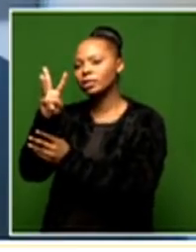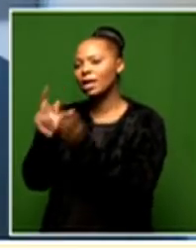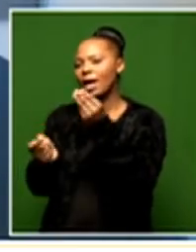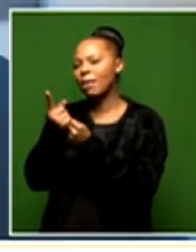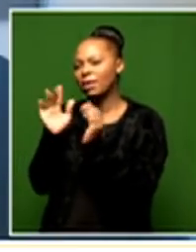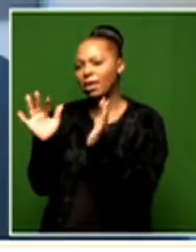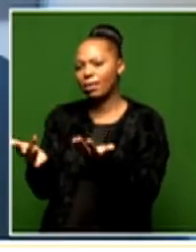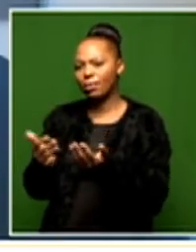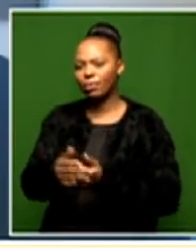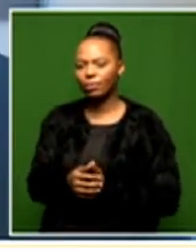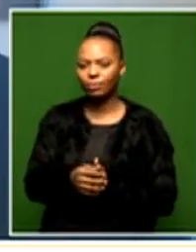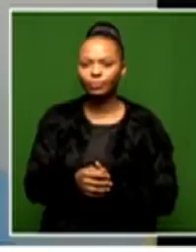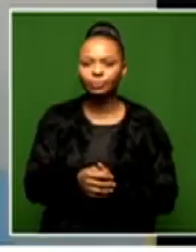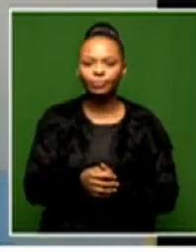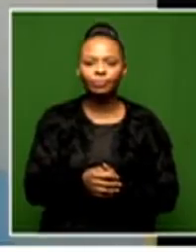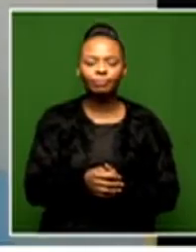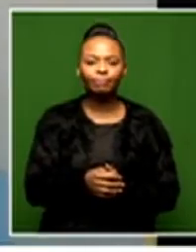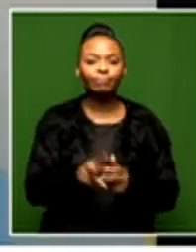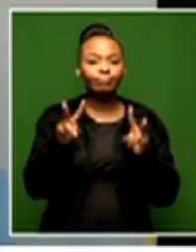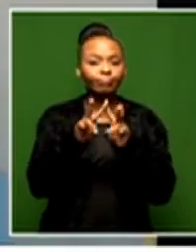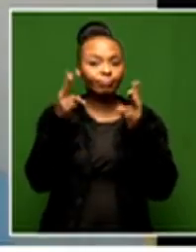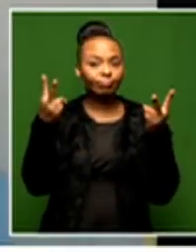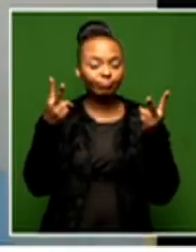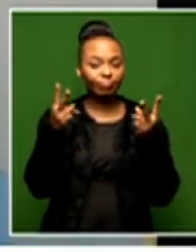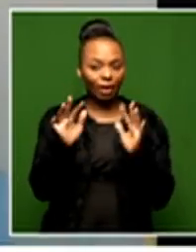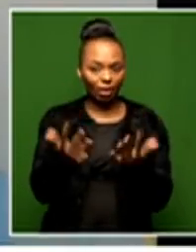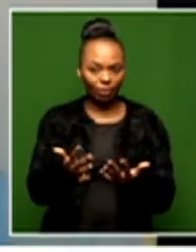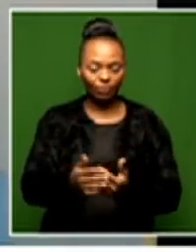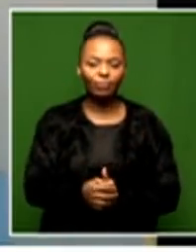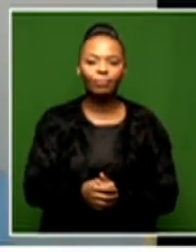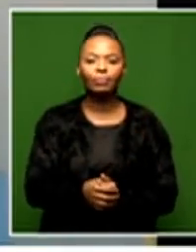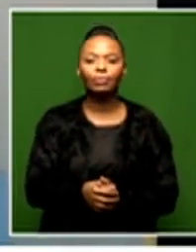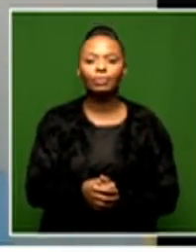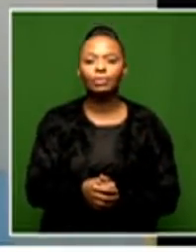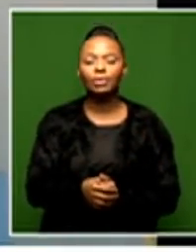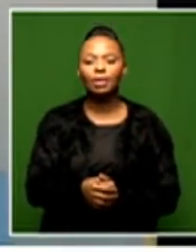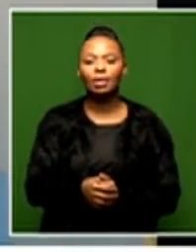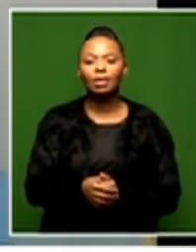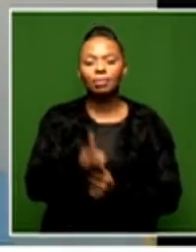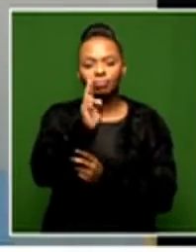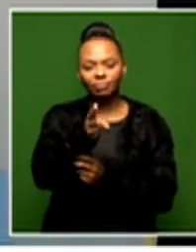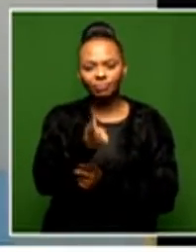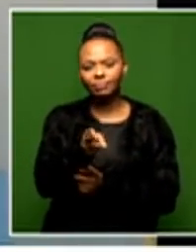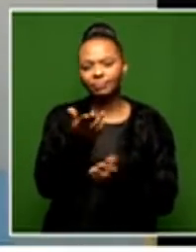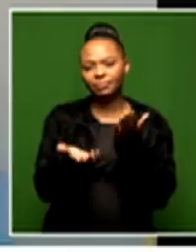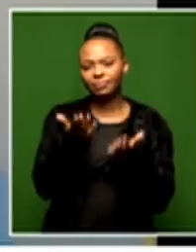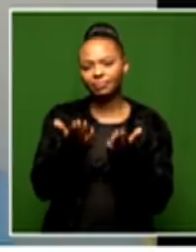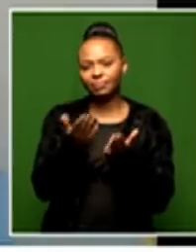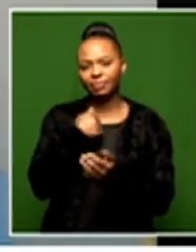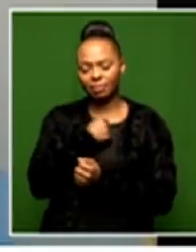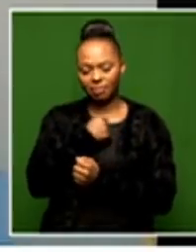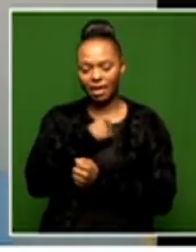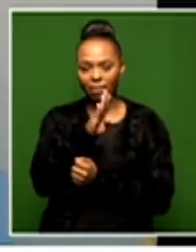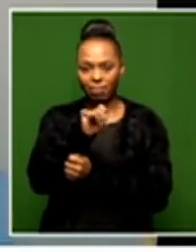happen? Well, it would be different in different areas, but again, it's roughly, I know in my bill,